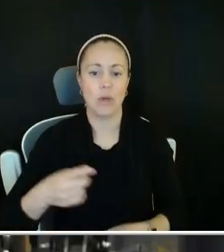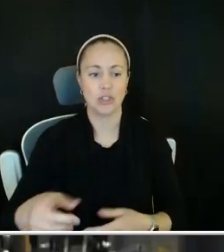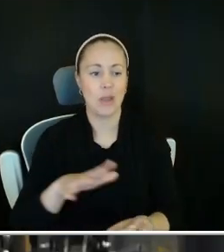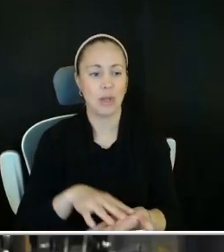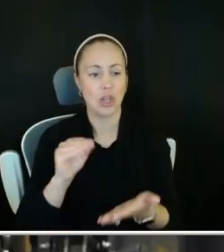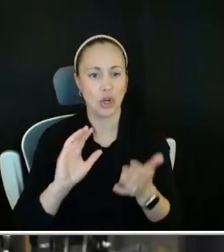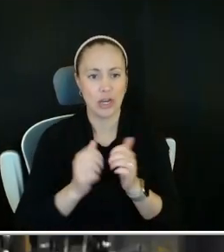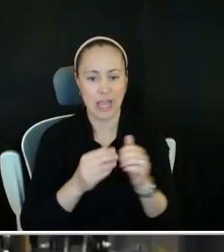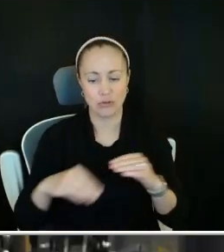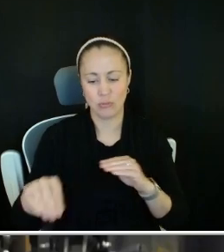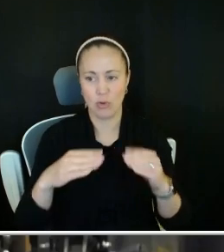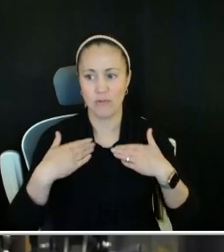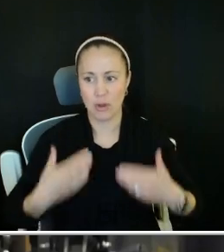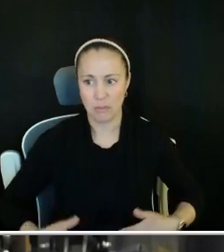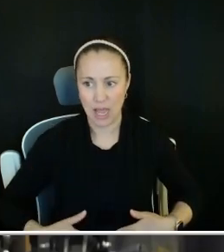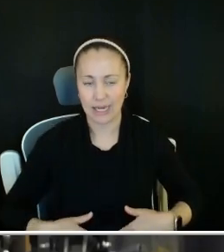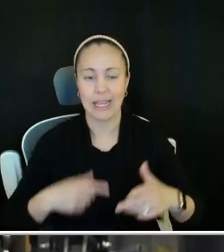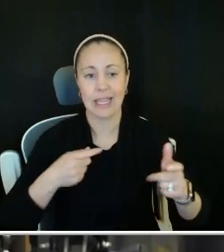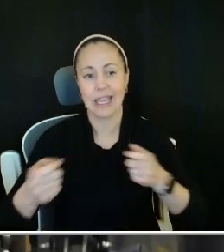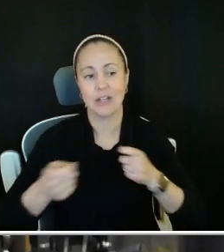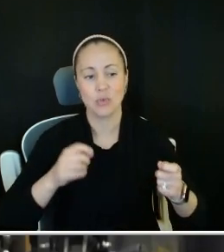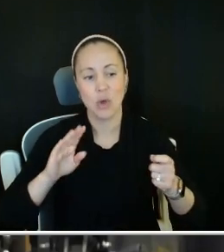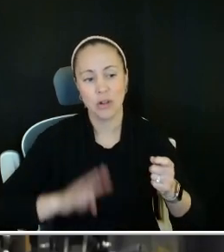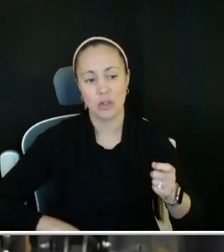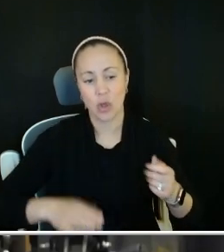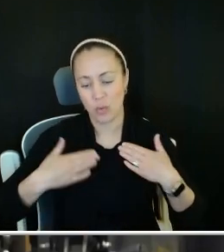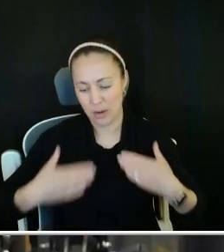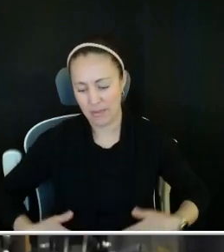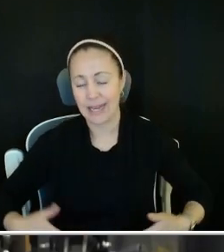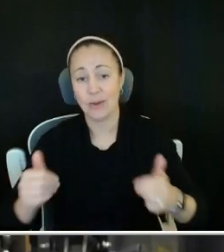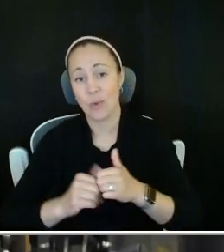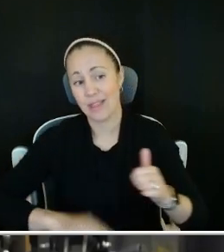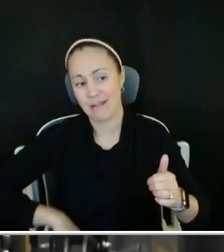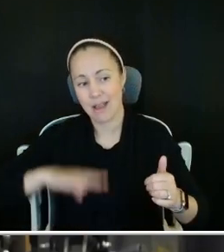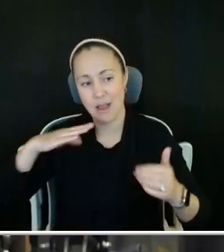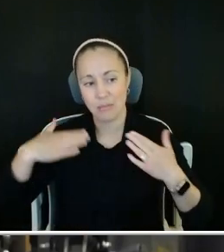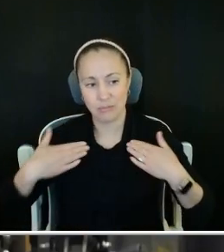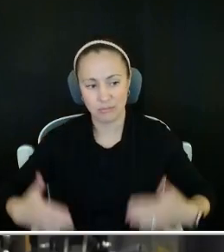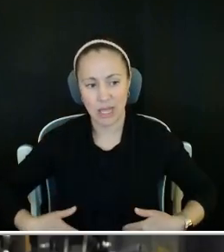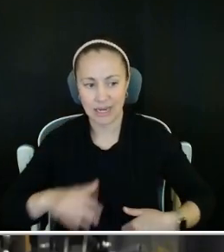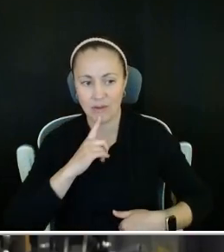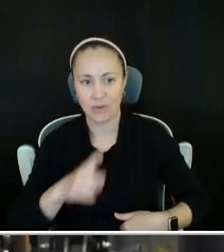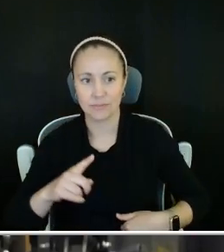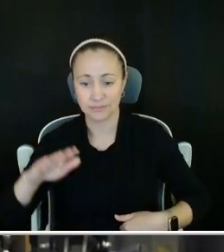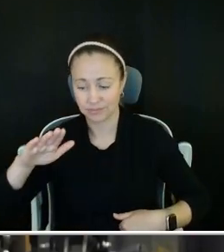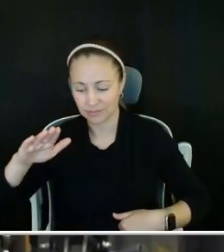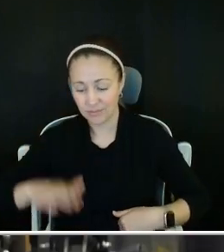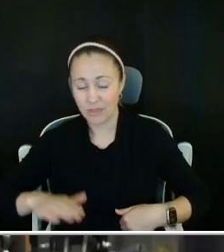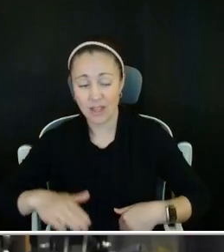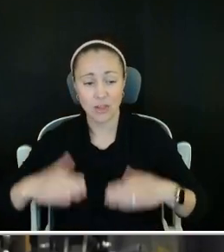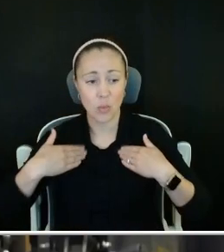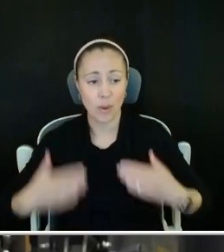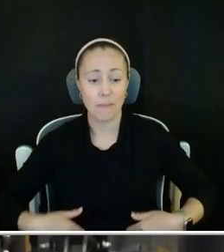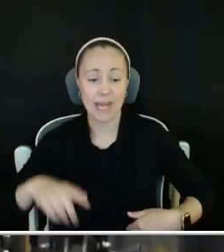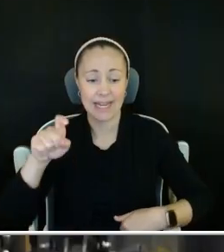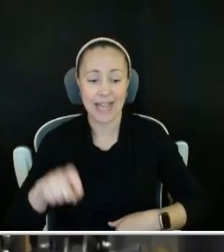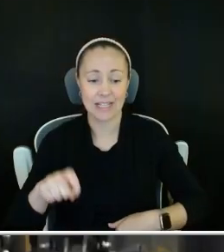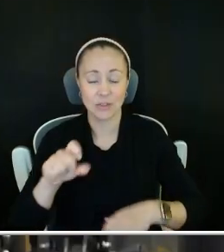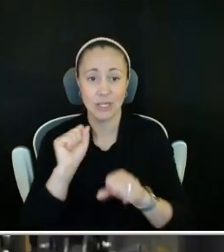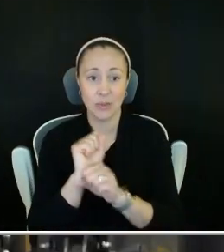control of their lower body with their upper body, because the lower body needs to be working at a